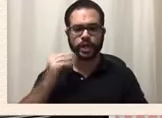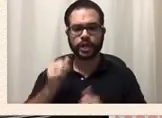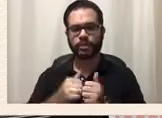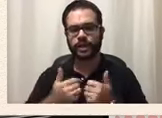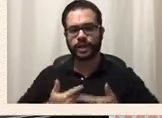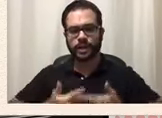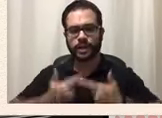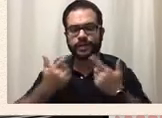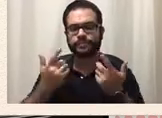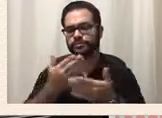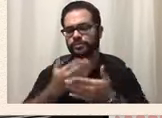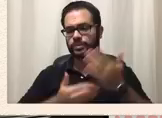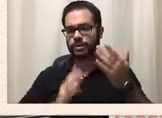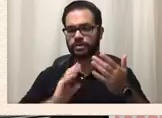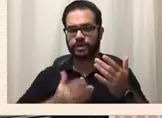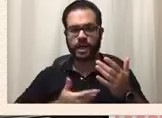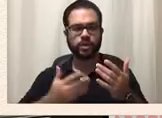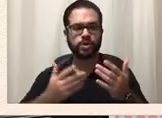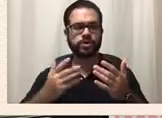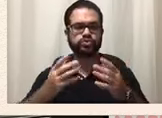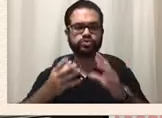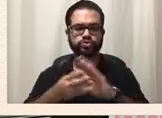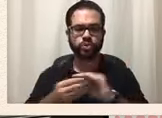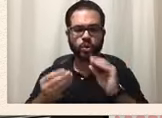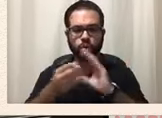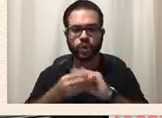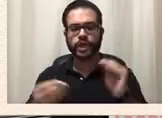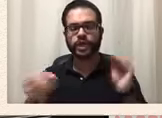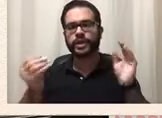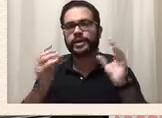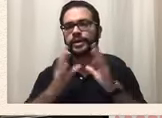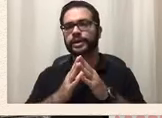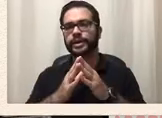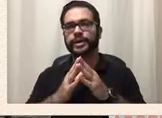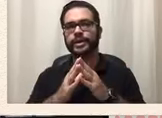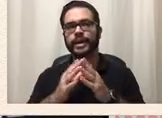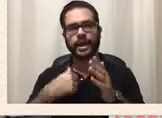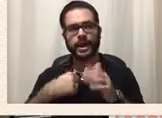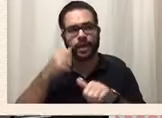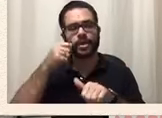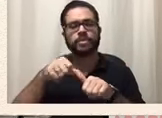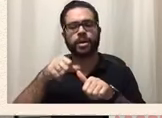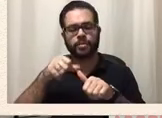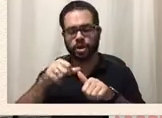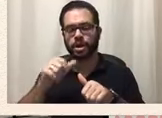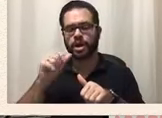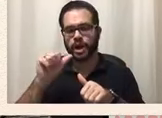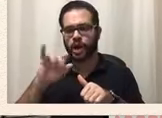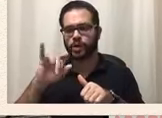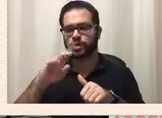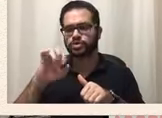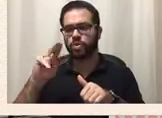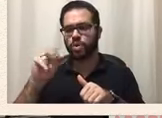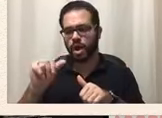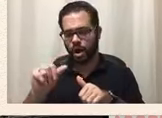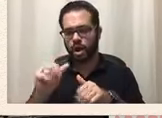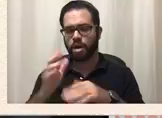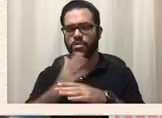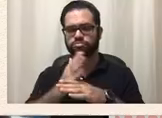story. And I remember Arizona sharing about